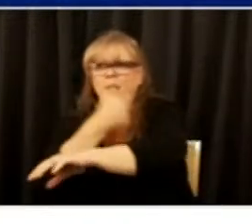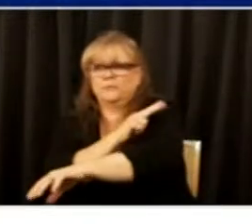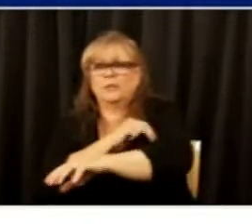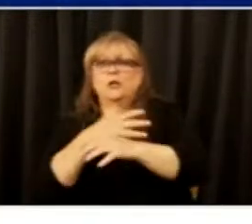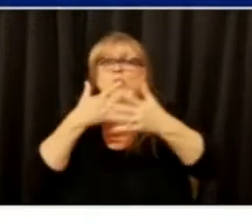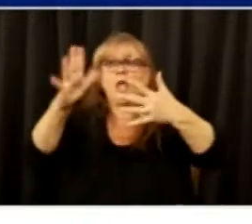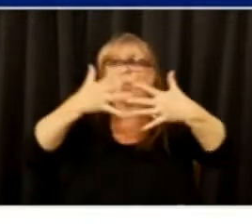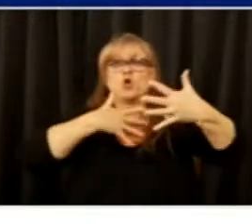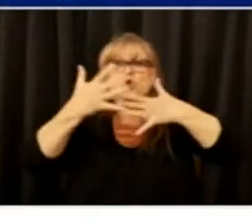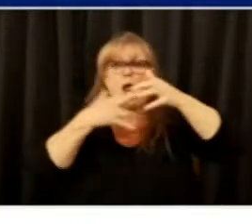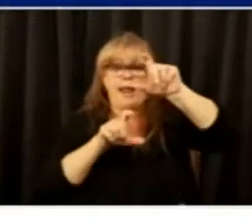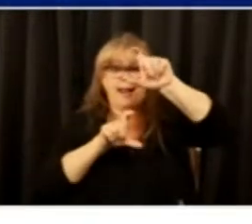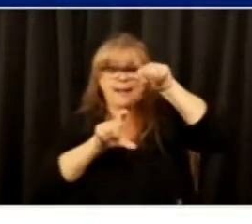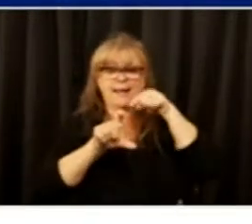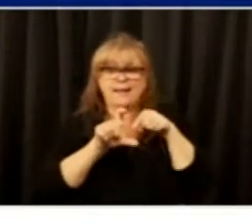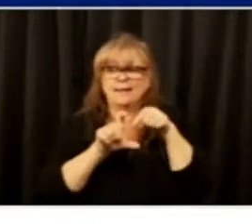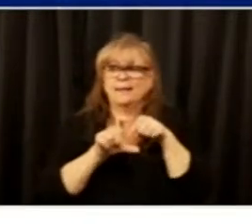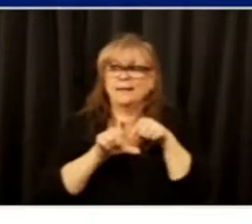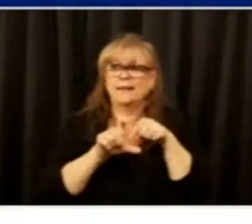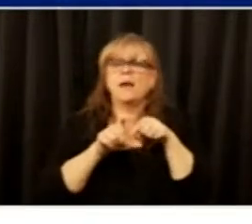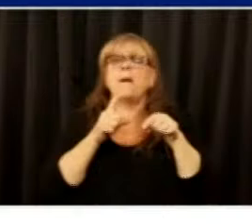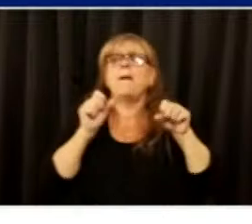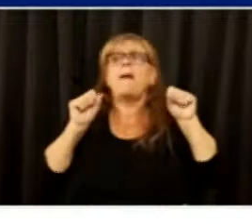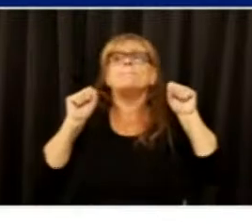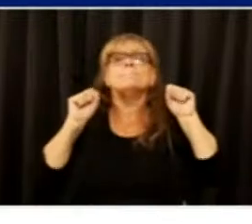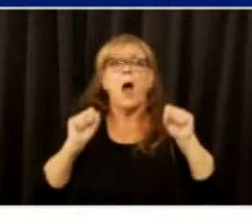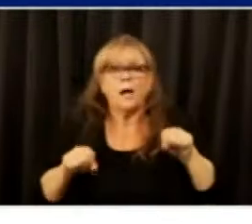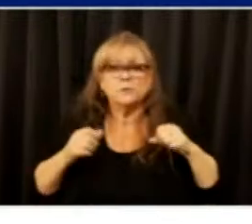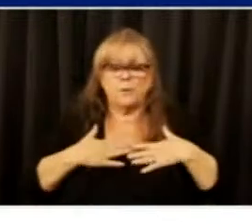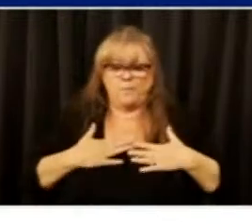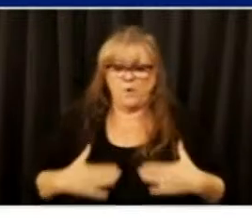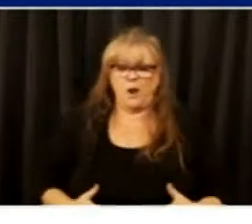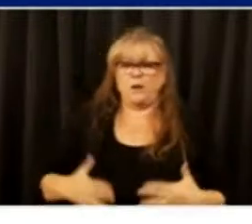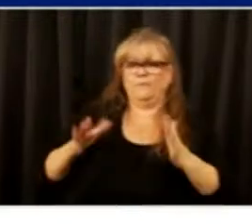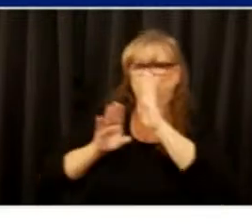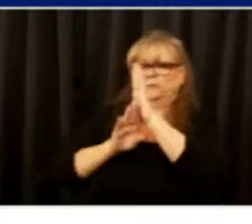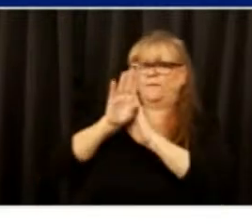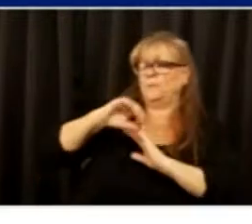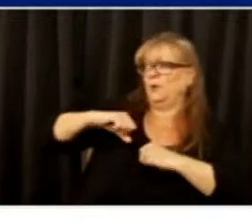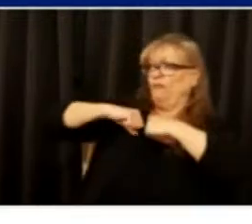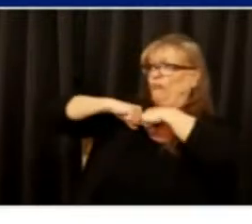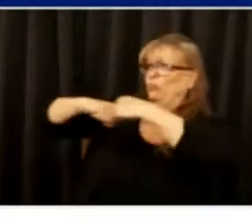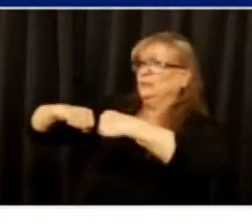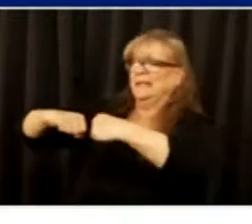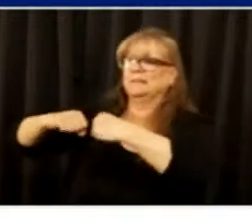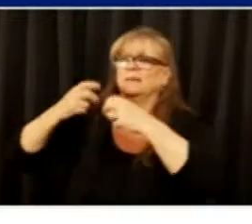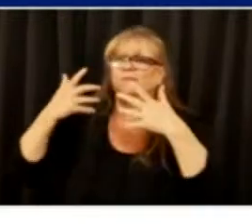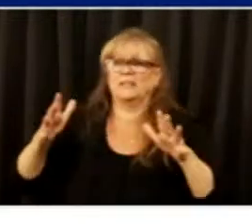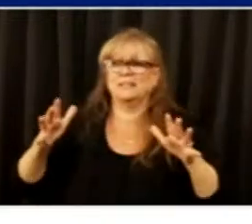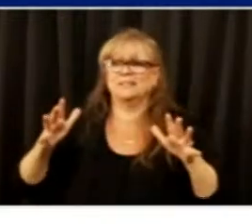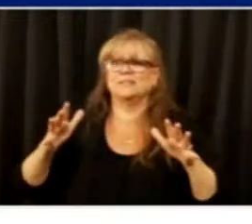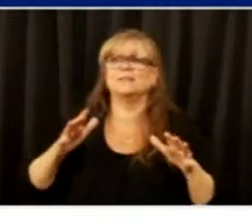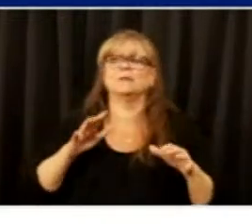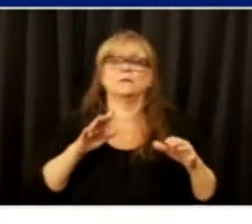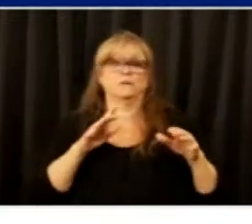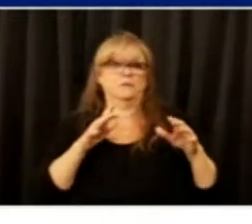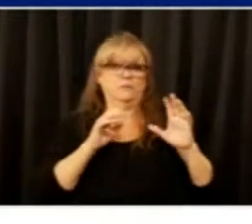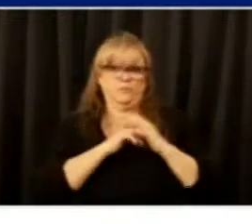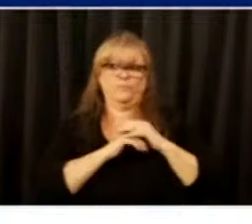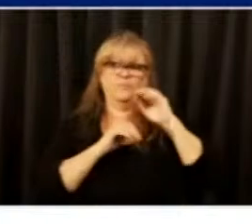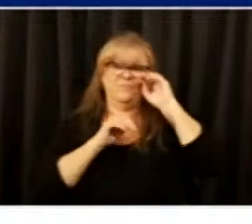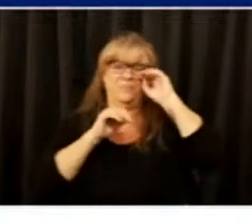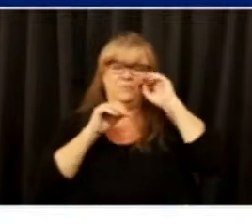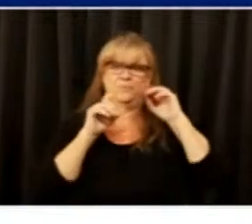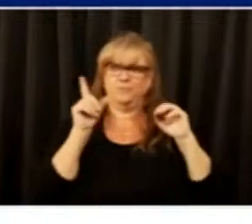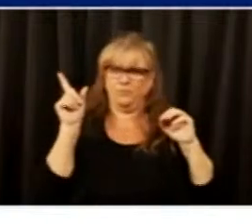those blue hospitalizations going forward, because vaccine is now available to individuals in those age groups, would be considered preventable